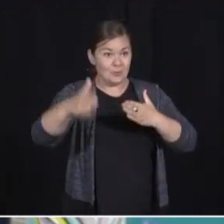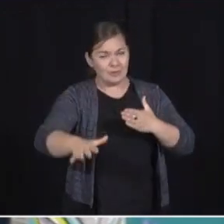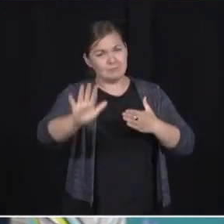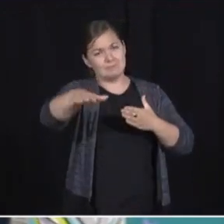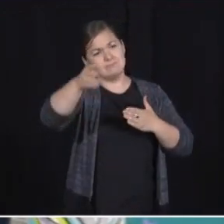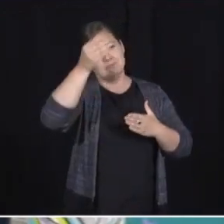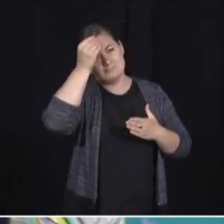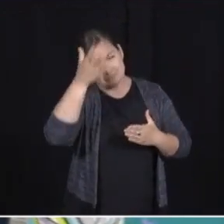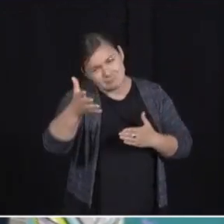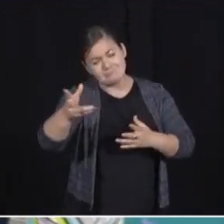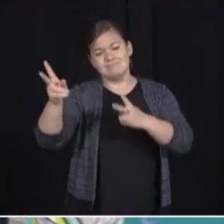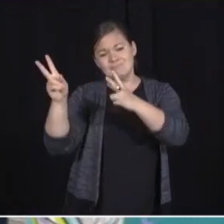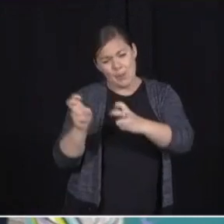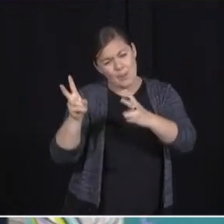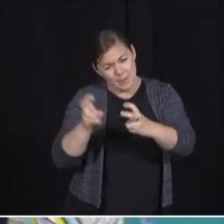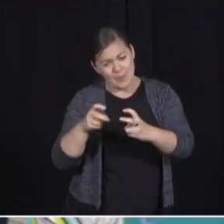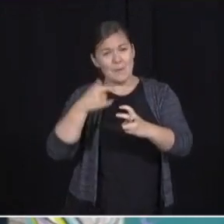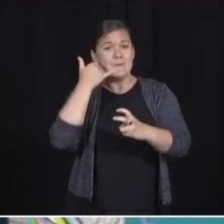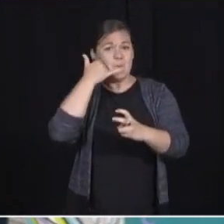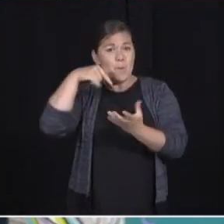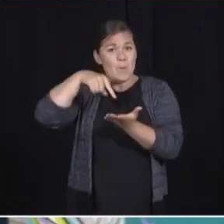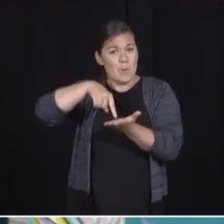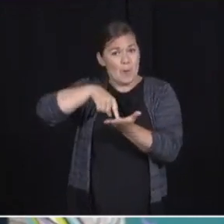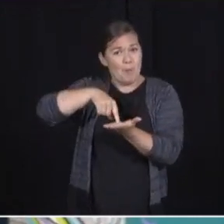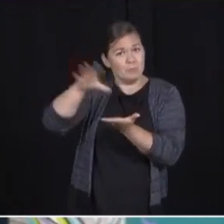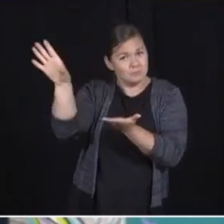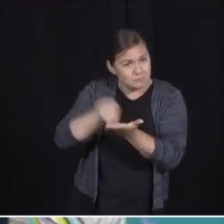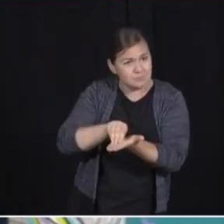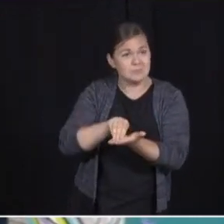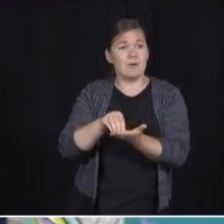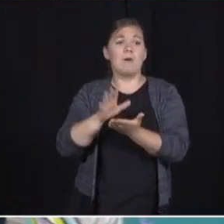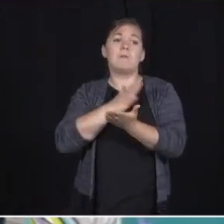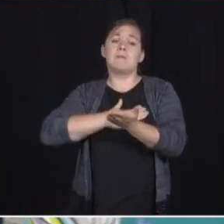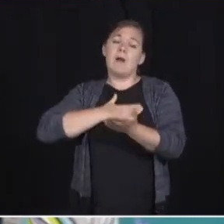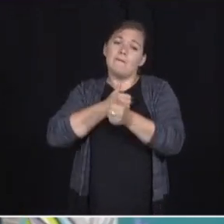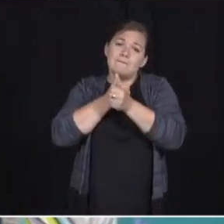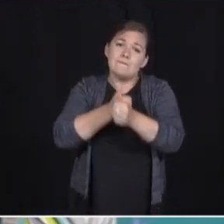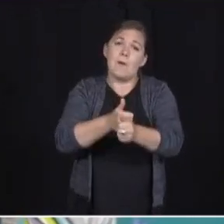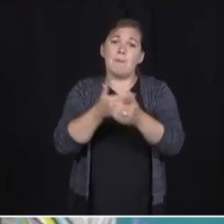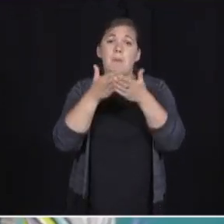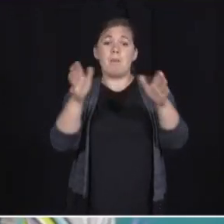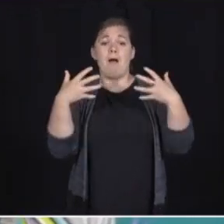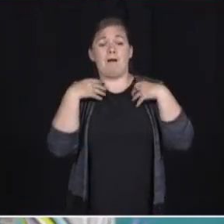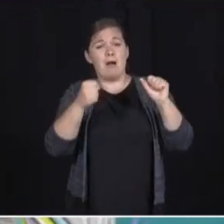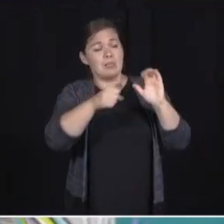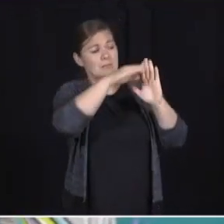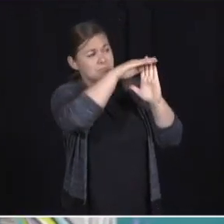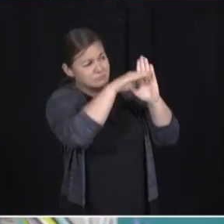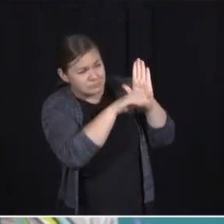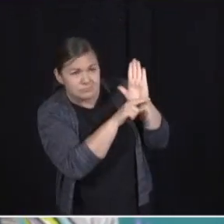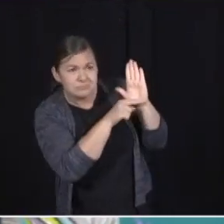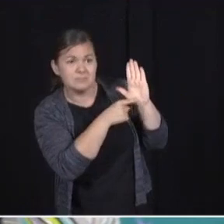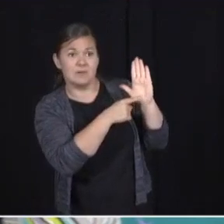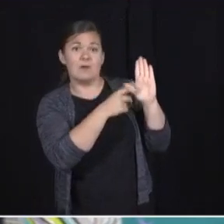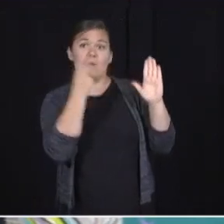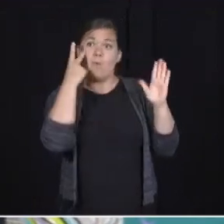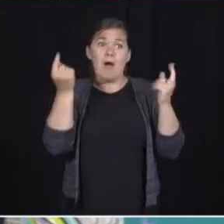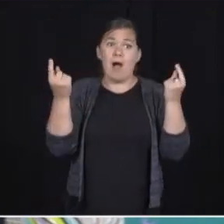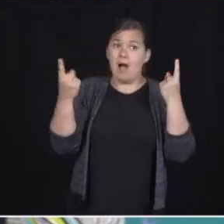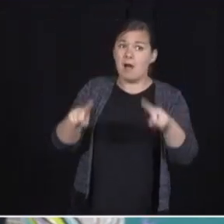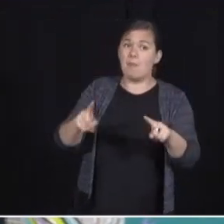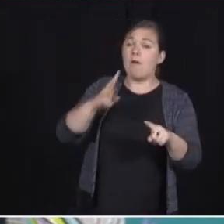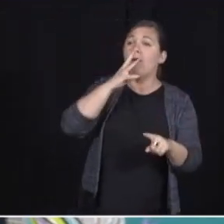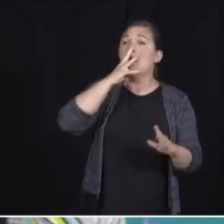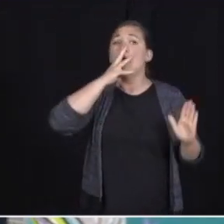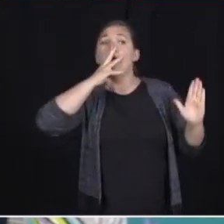please keep following the public health advice. Because my friends, we've seen what happened if we don't listen to the advice.